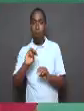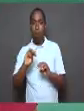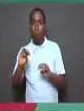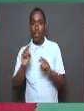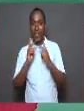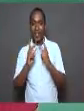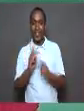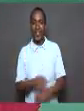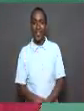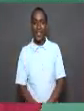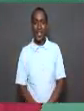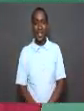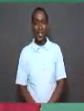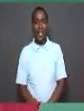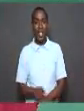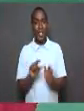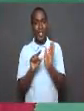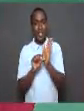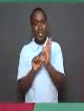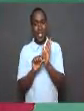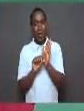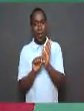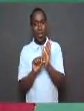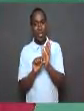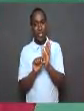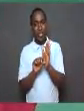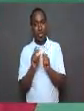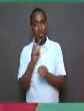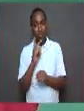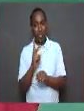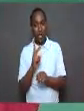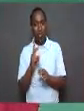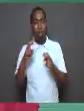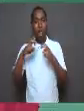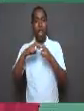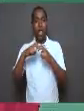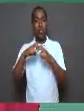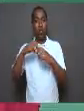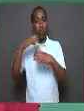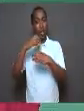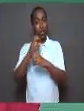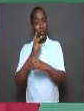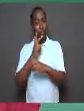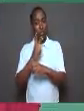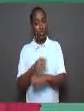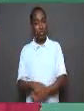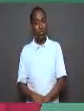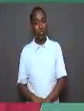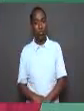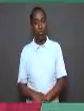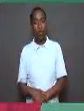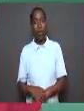Samples that are viewed under the electron microscope must be fixed,